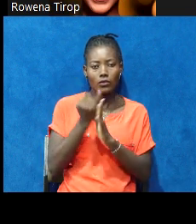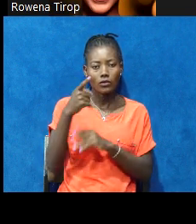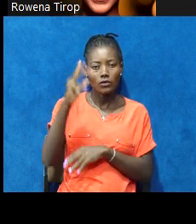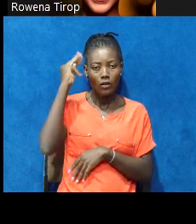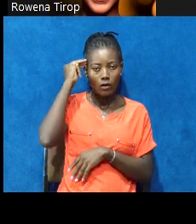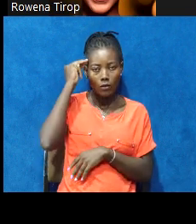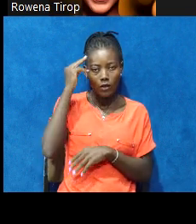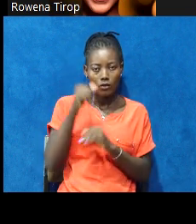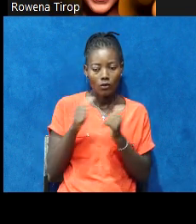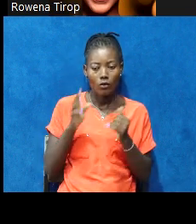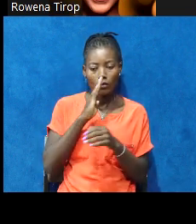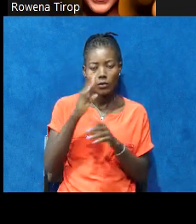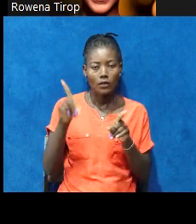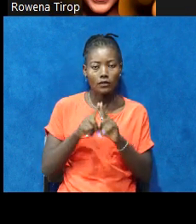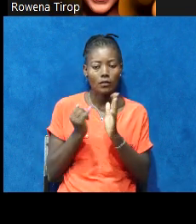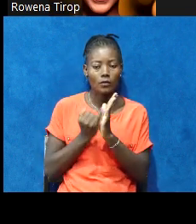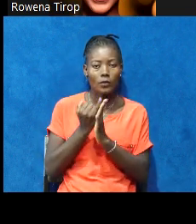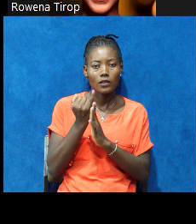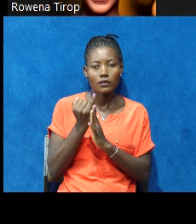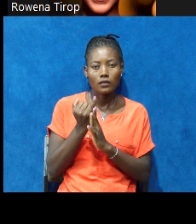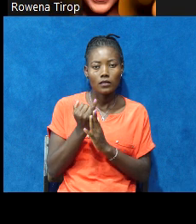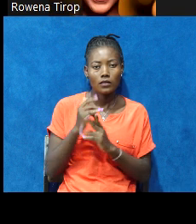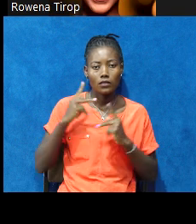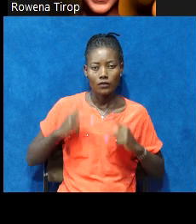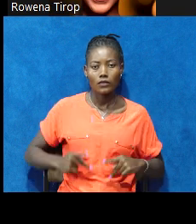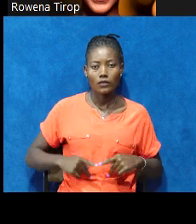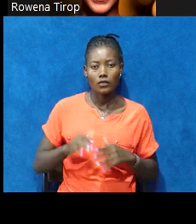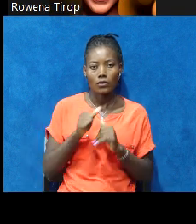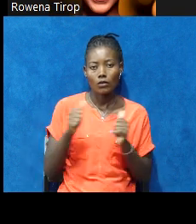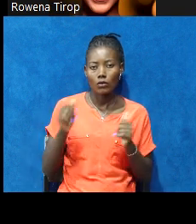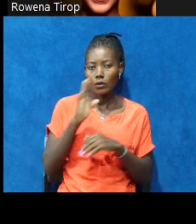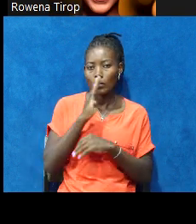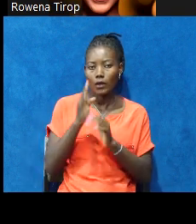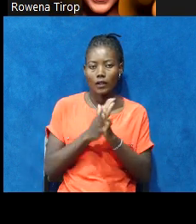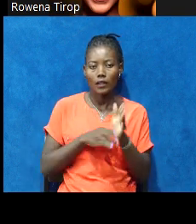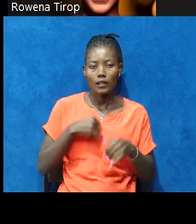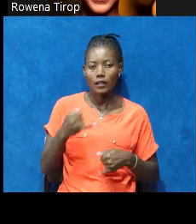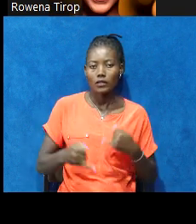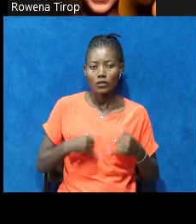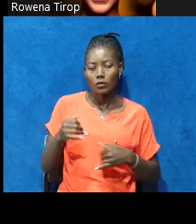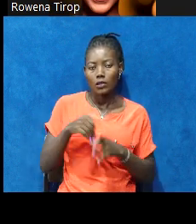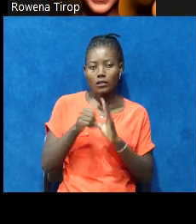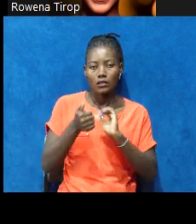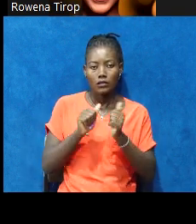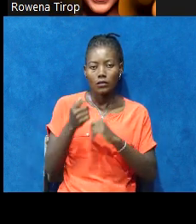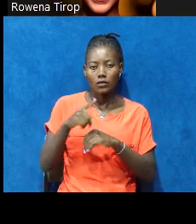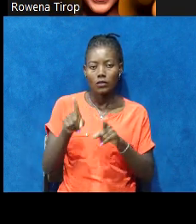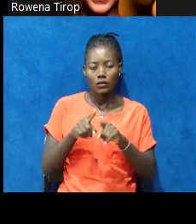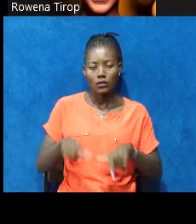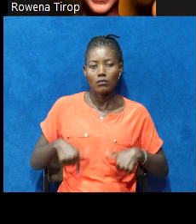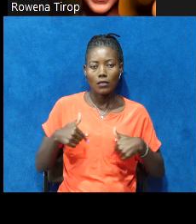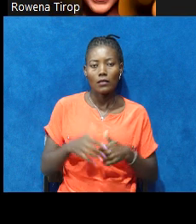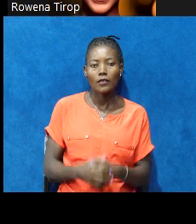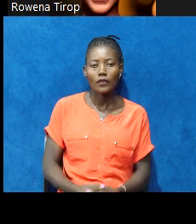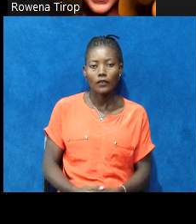well-being, and also that in turn increases health, like your physical well-being and enjoyment in your sport and also in